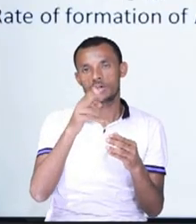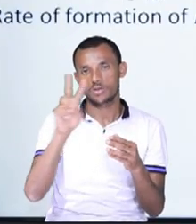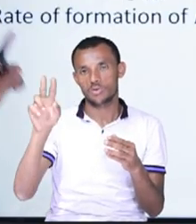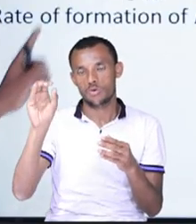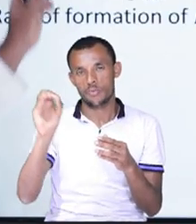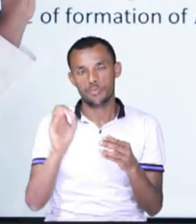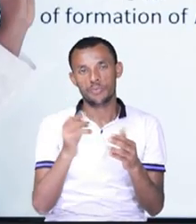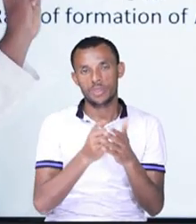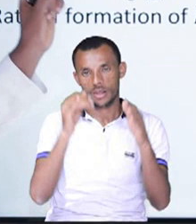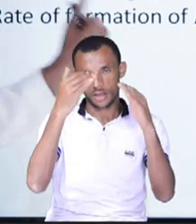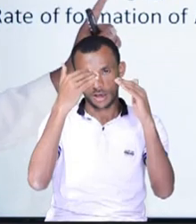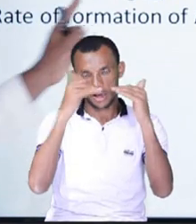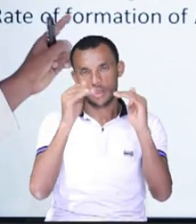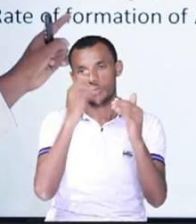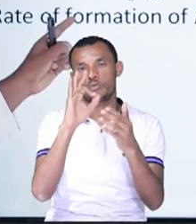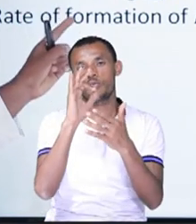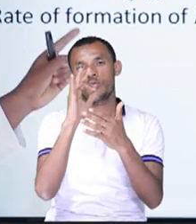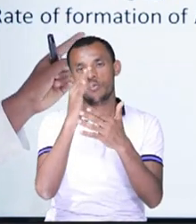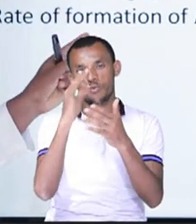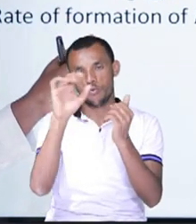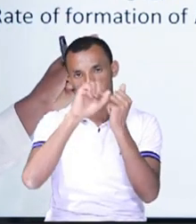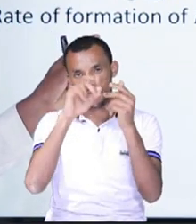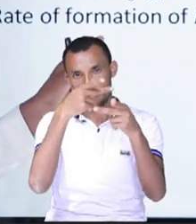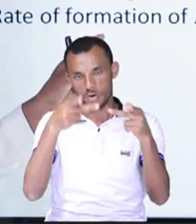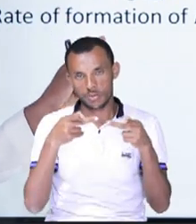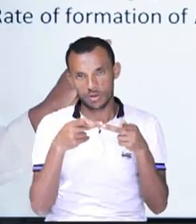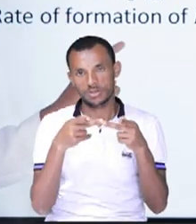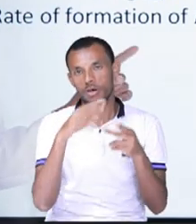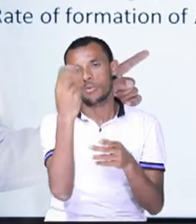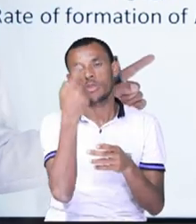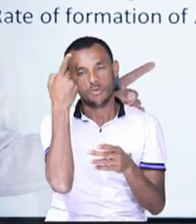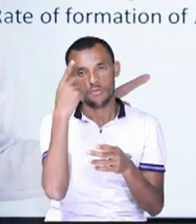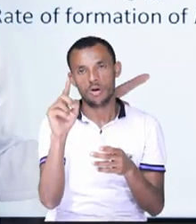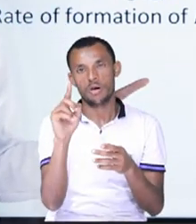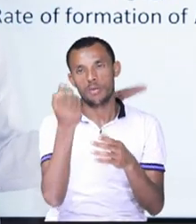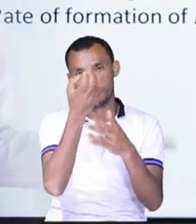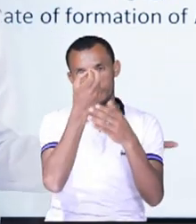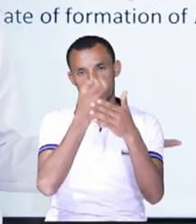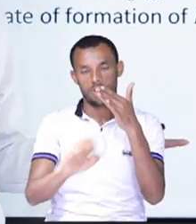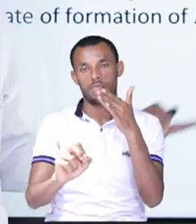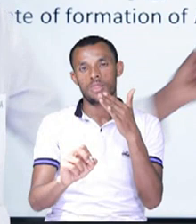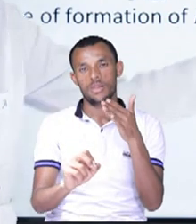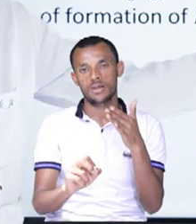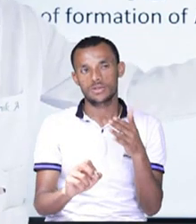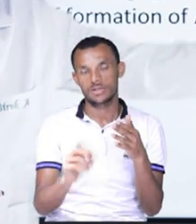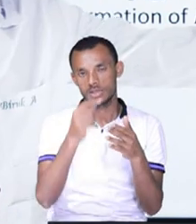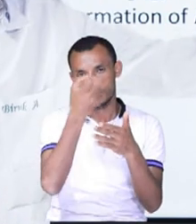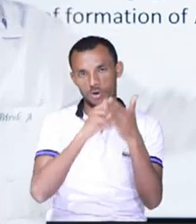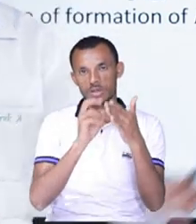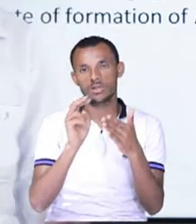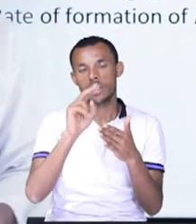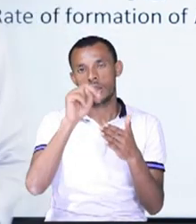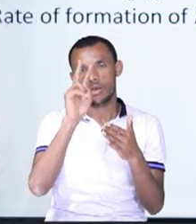given? A rate of formation. Please, formation is important for only products. In this case, the product is